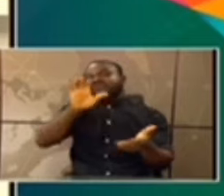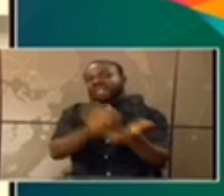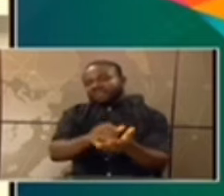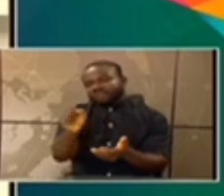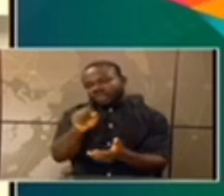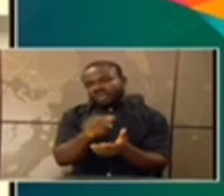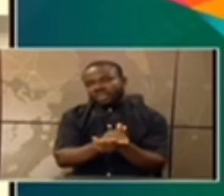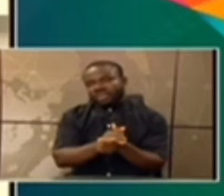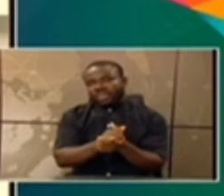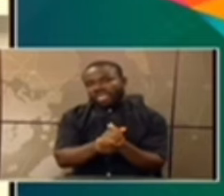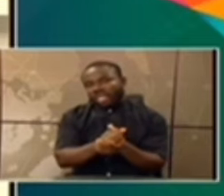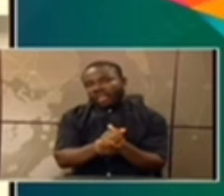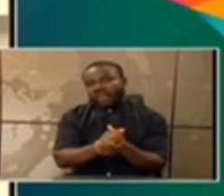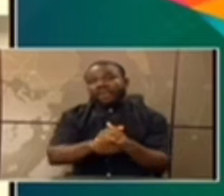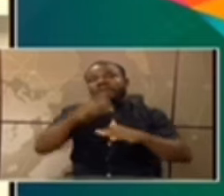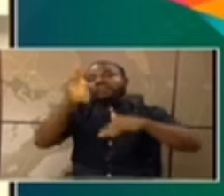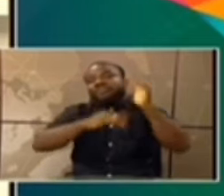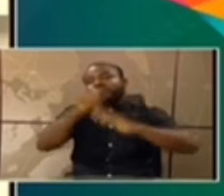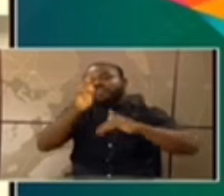Our building be a friend of one airport.